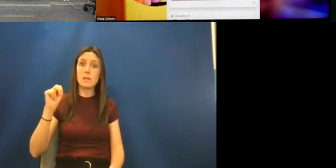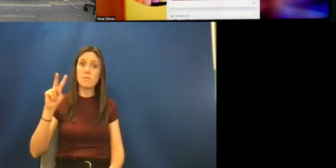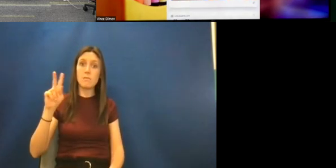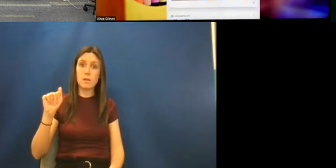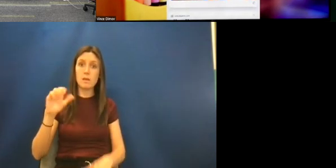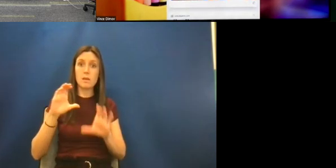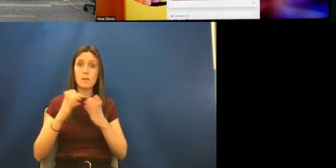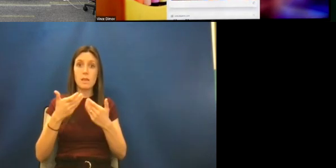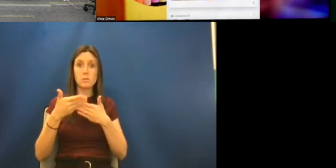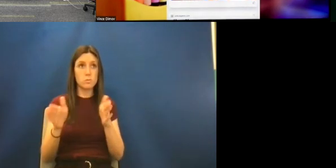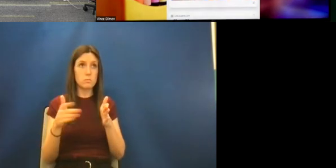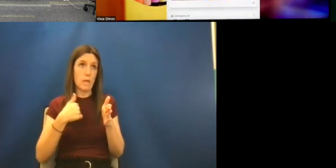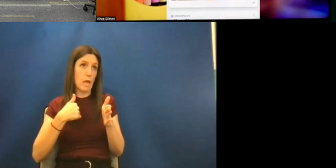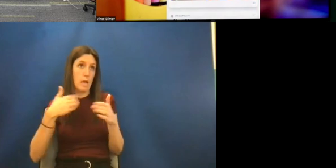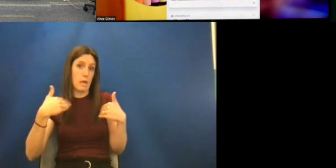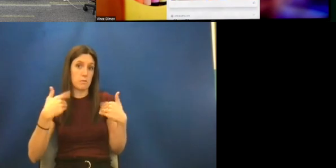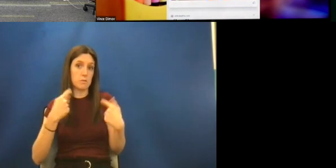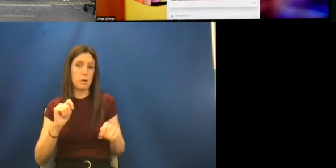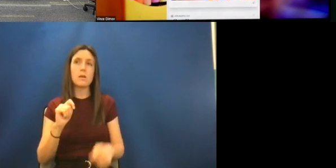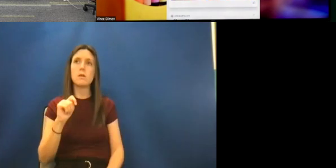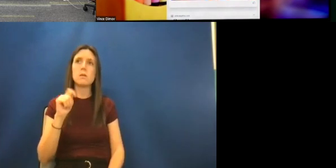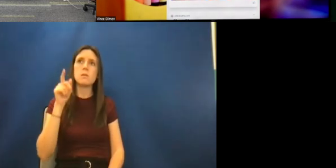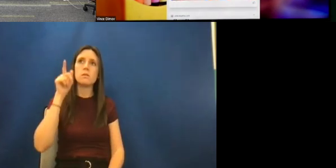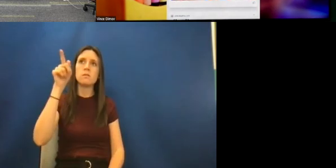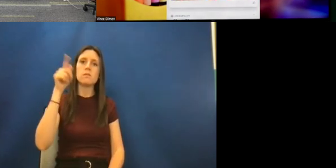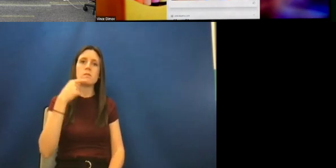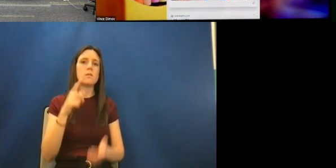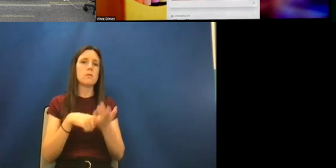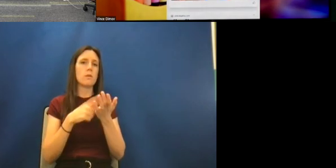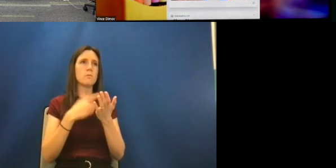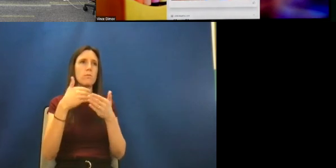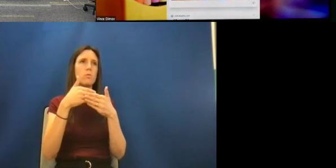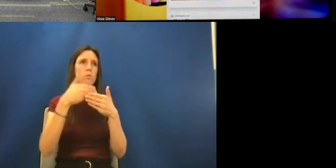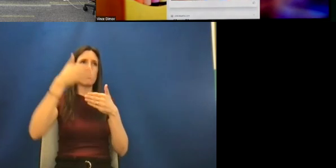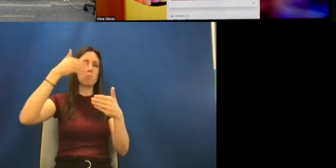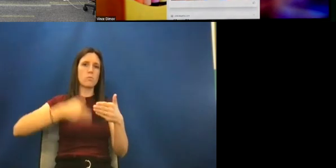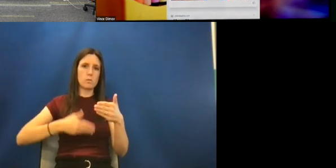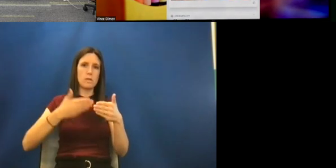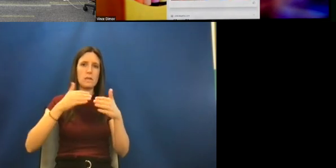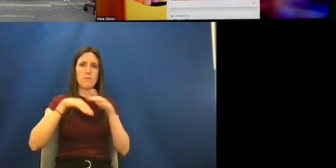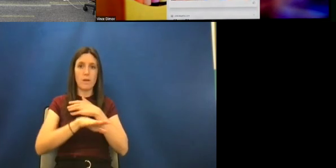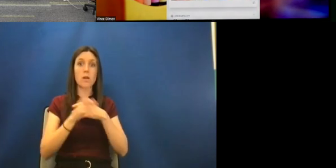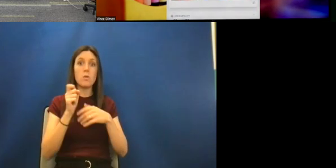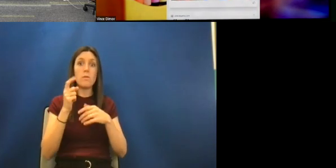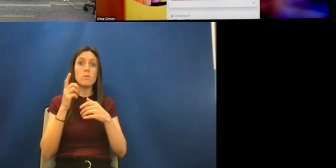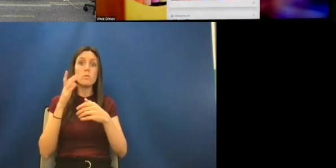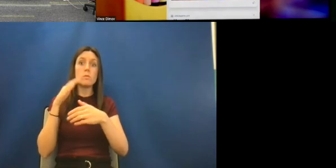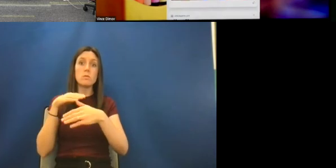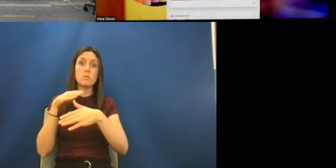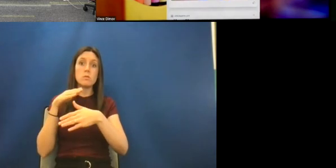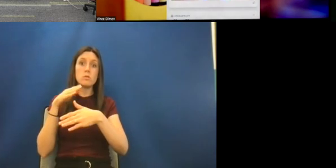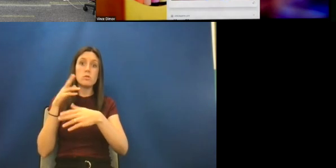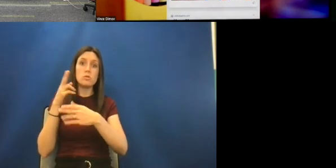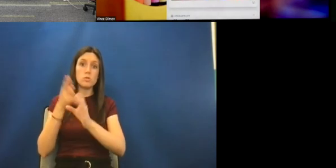has a lot of possibilities that I haven't. Sometimes you have to like pre-invite them and have them join before your Zoom meeting